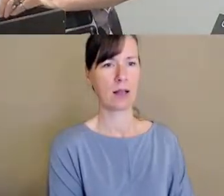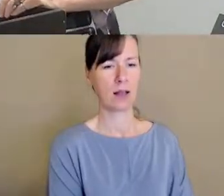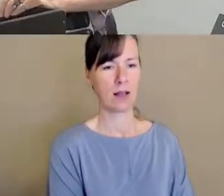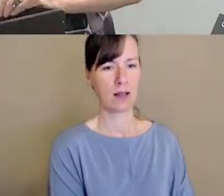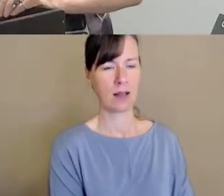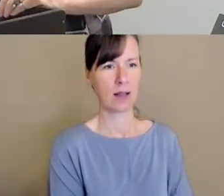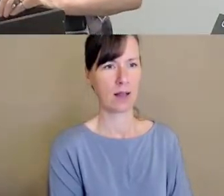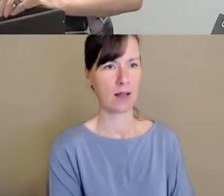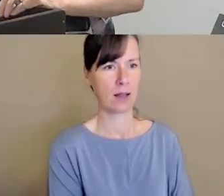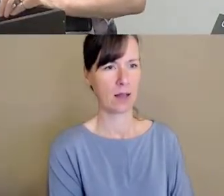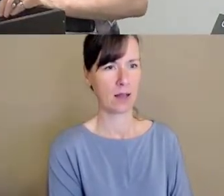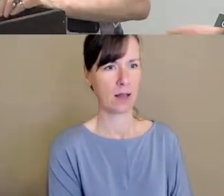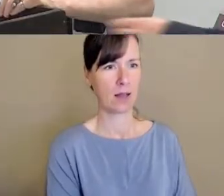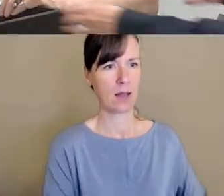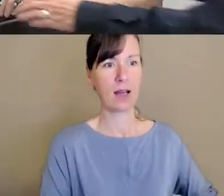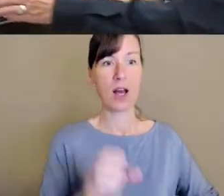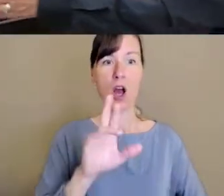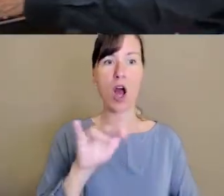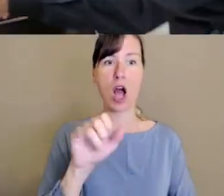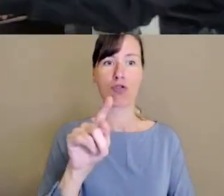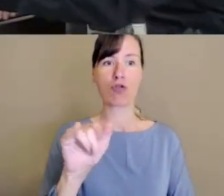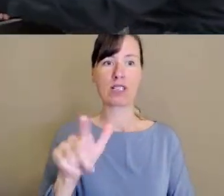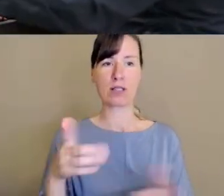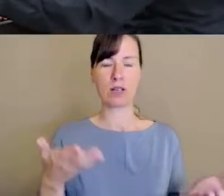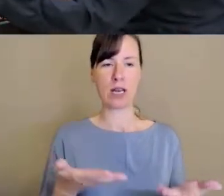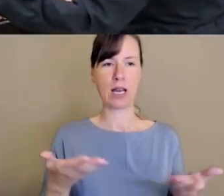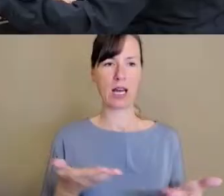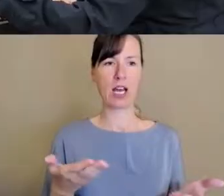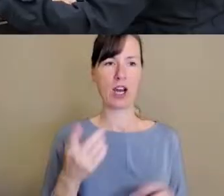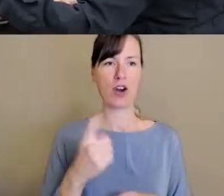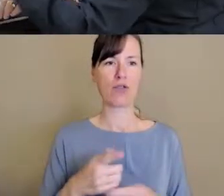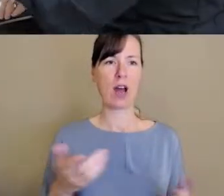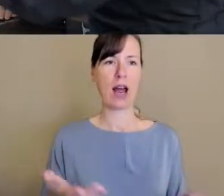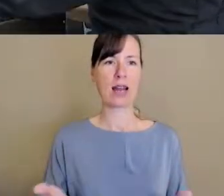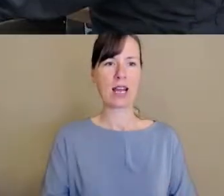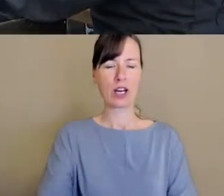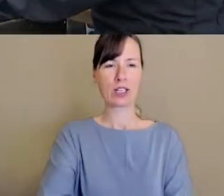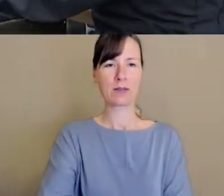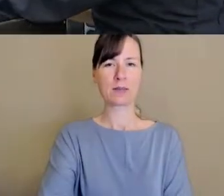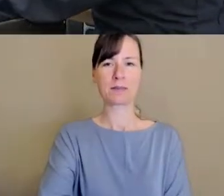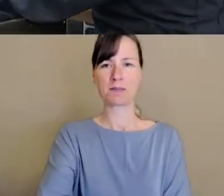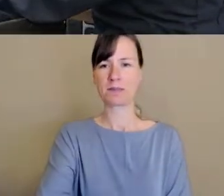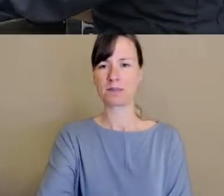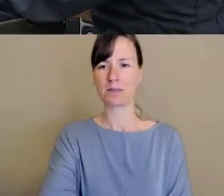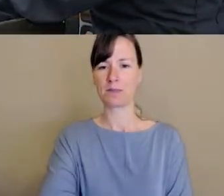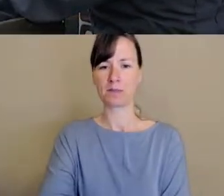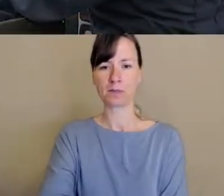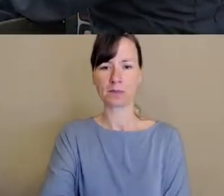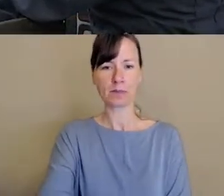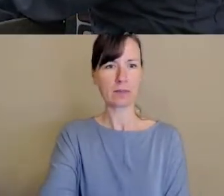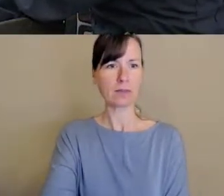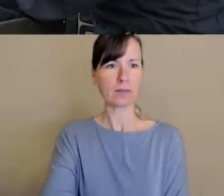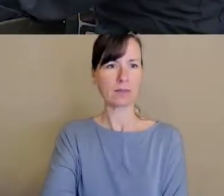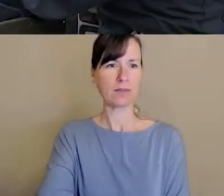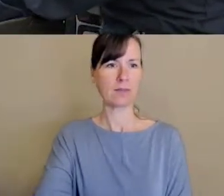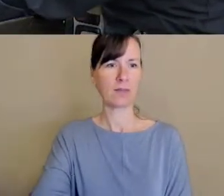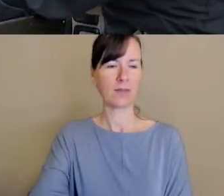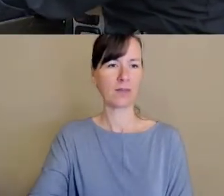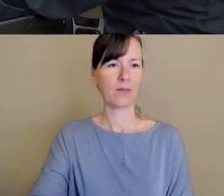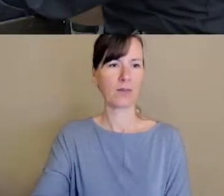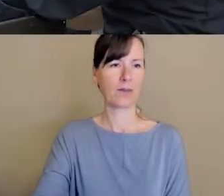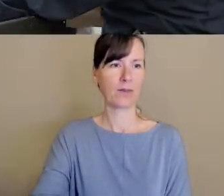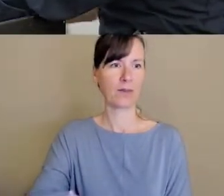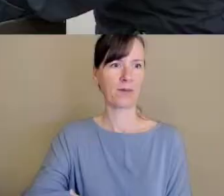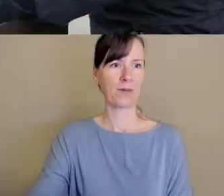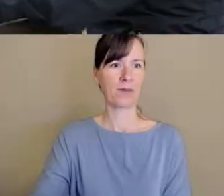it? Right here. Stand right here. Come and stand right beside me. All right. So come and stand right